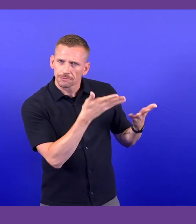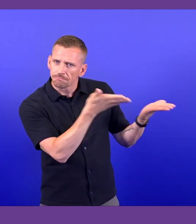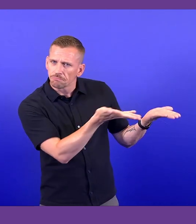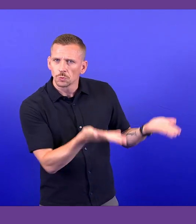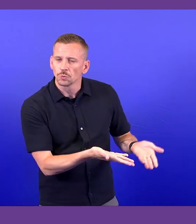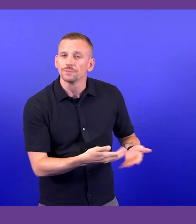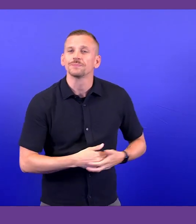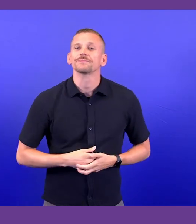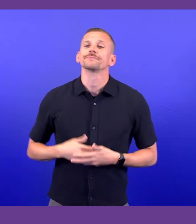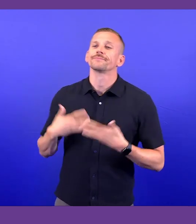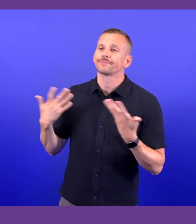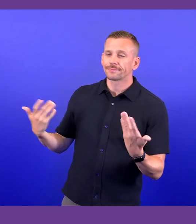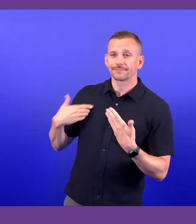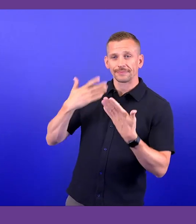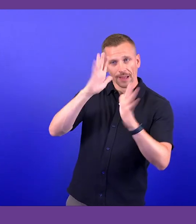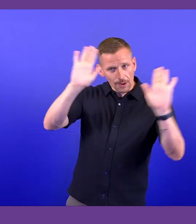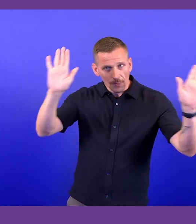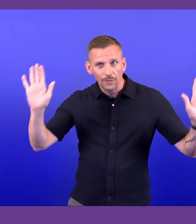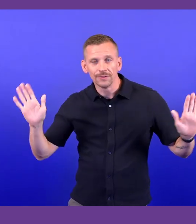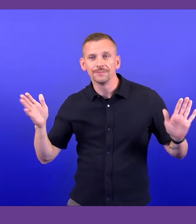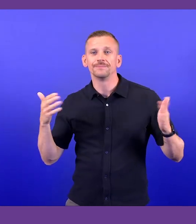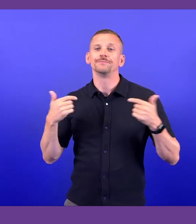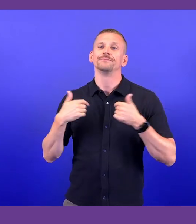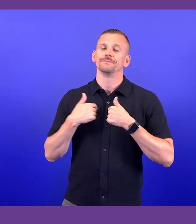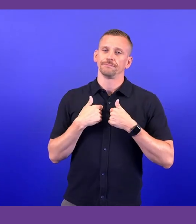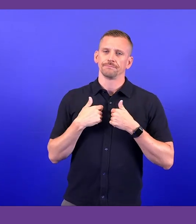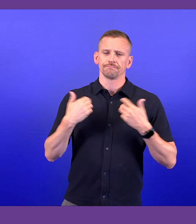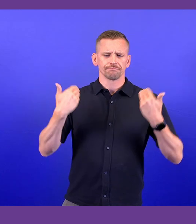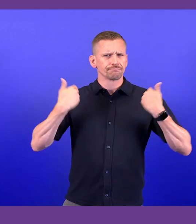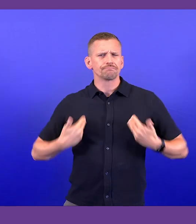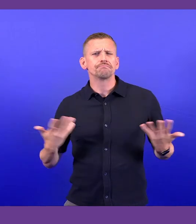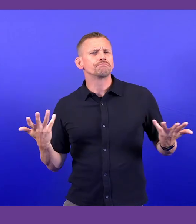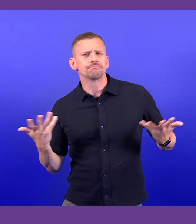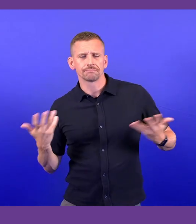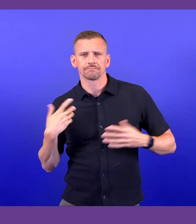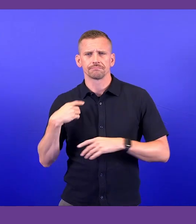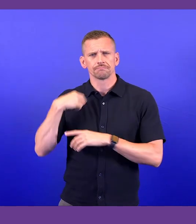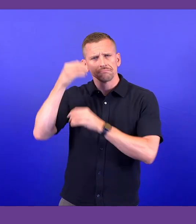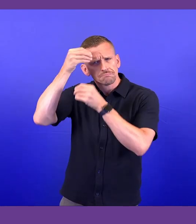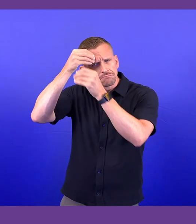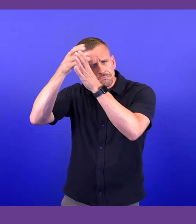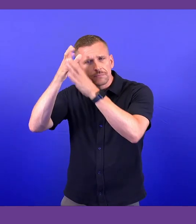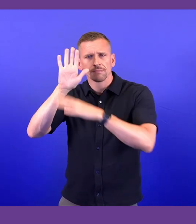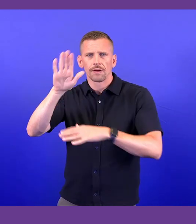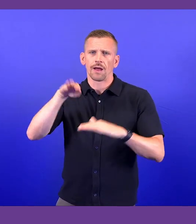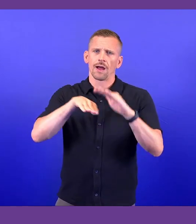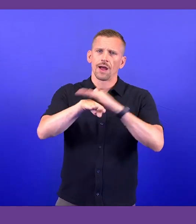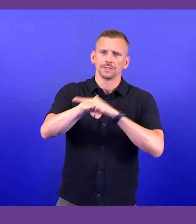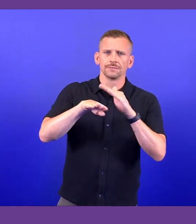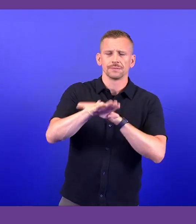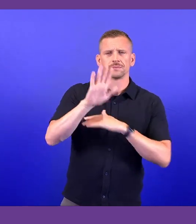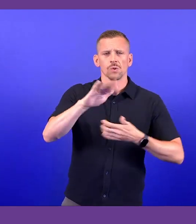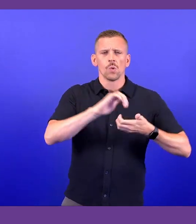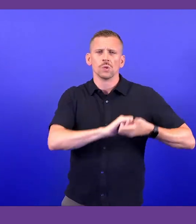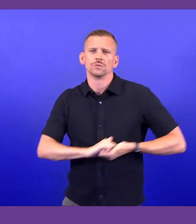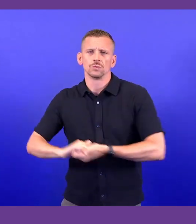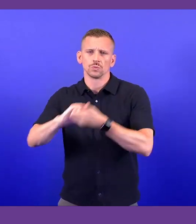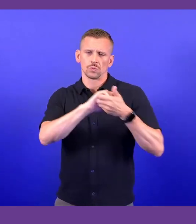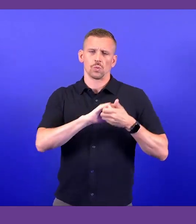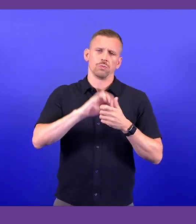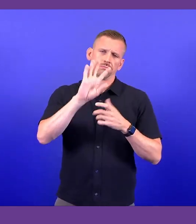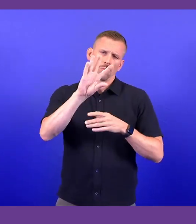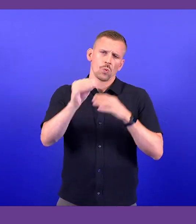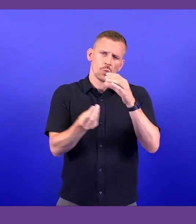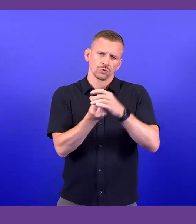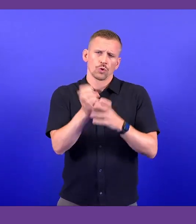Amrani. I'm the accessibility expert and self-advocate at Inclusion Europe. Lovely. And Marie